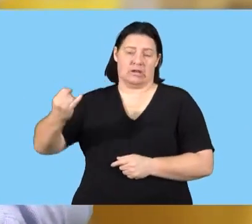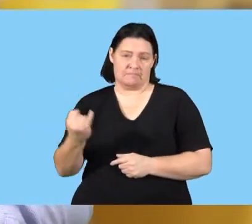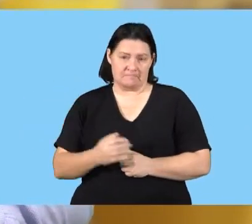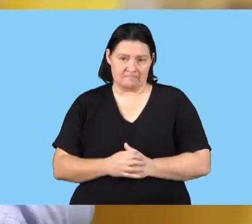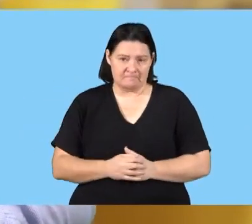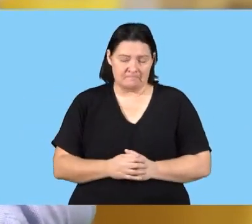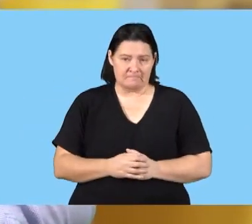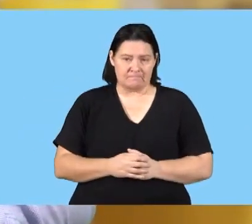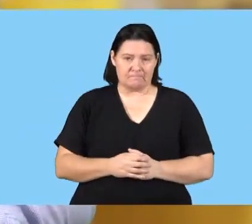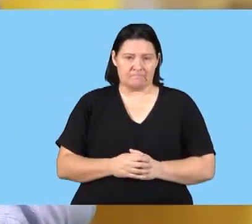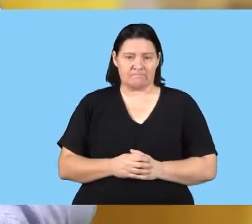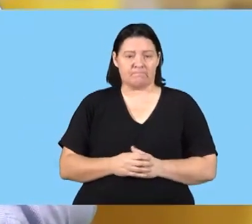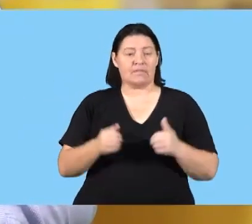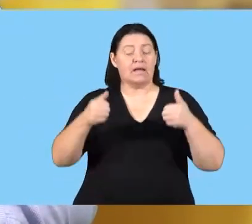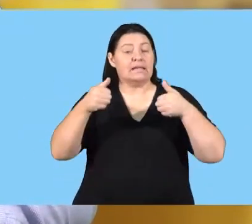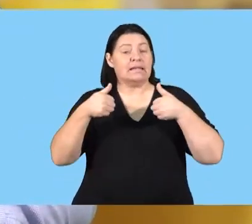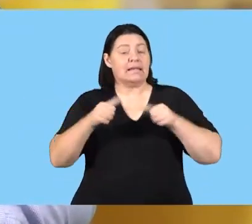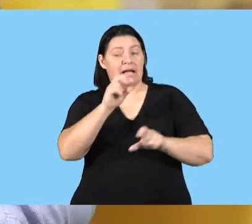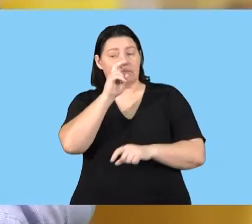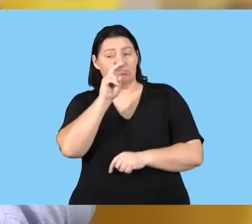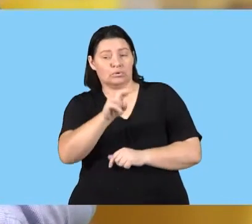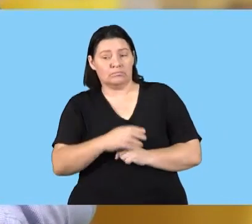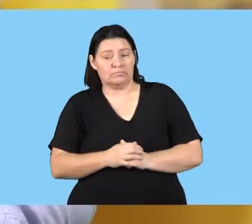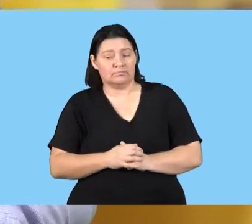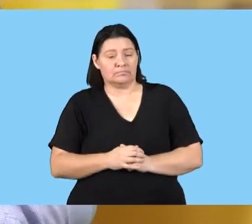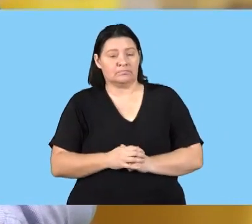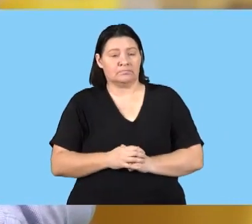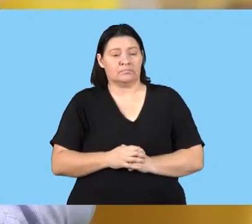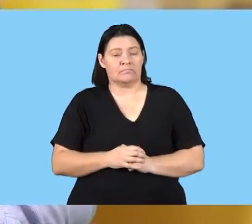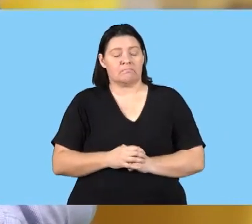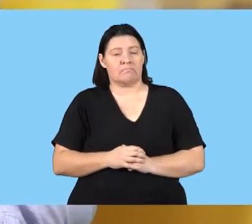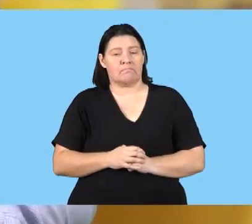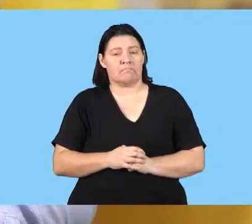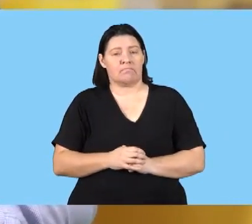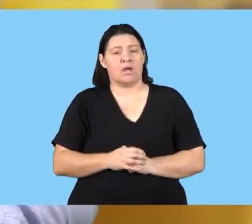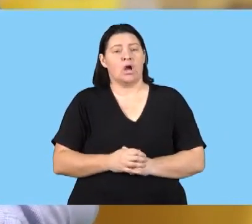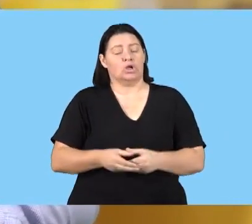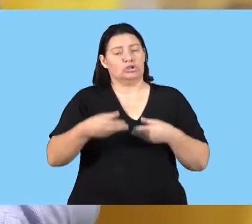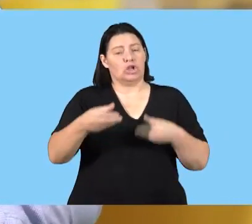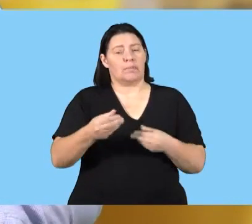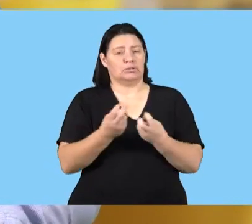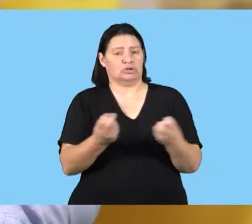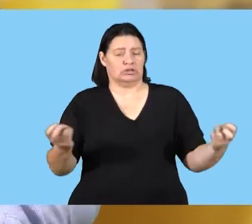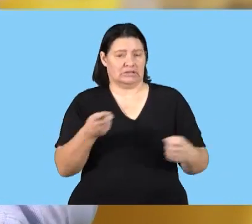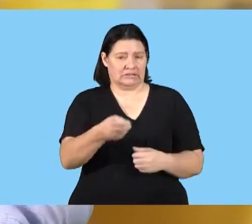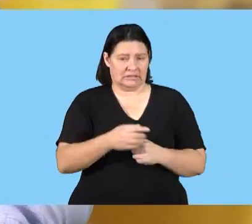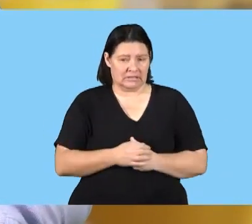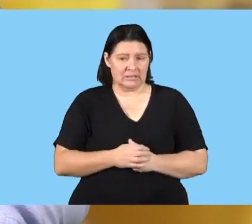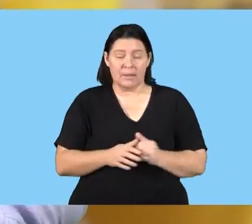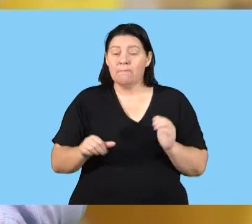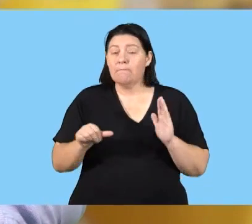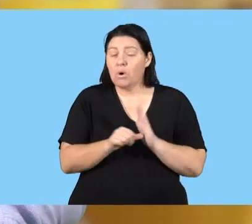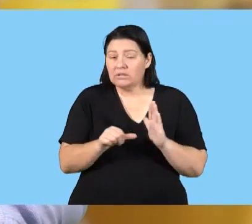journal. The next aspect that I'm going to look into is your source documents.